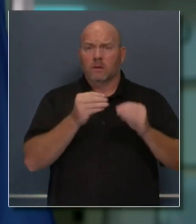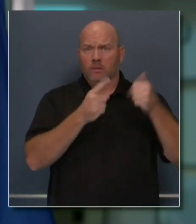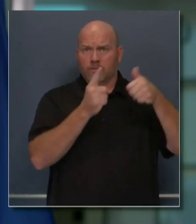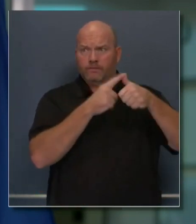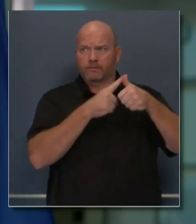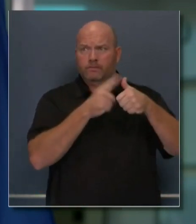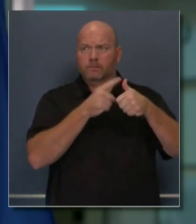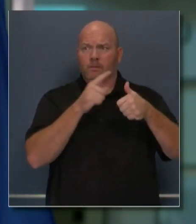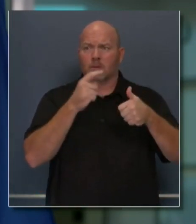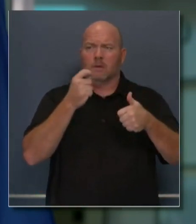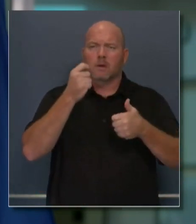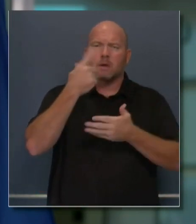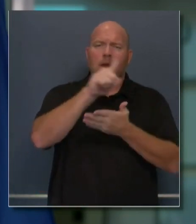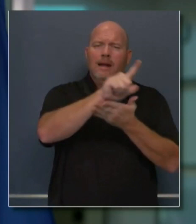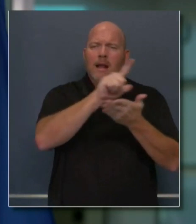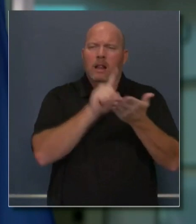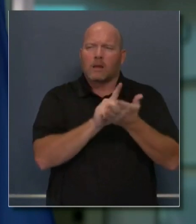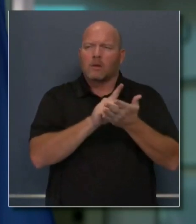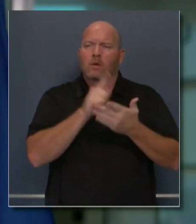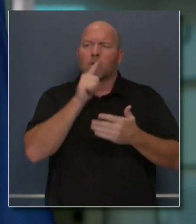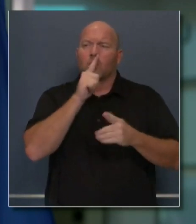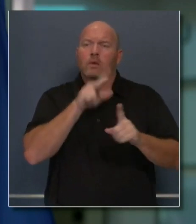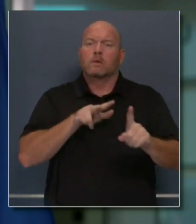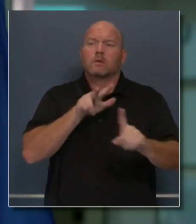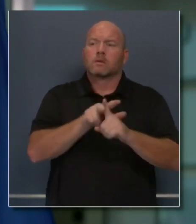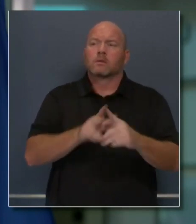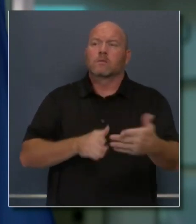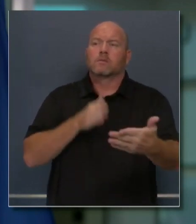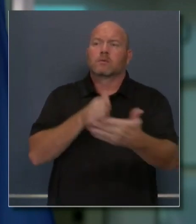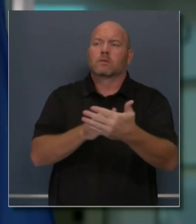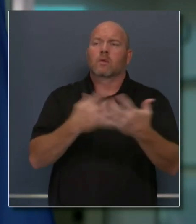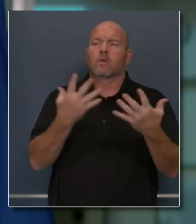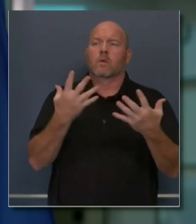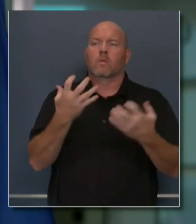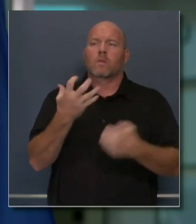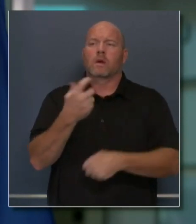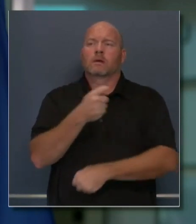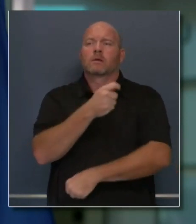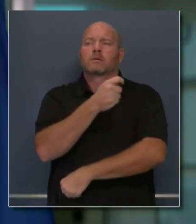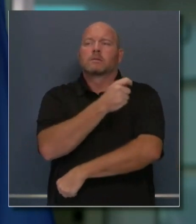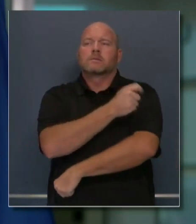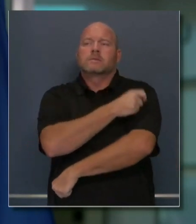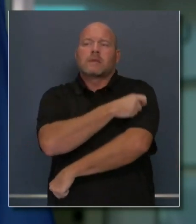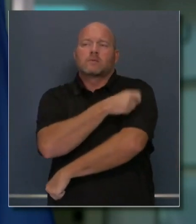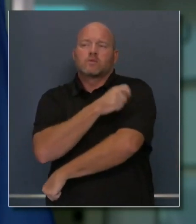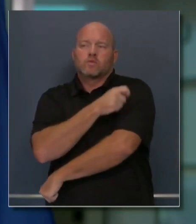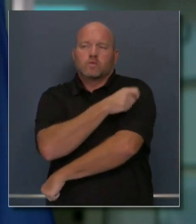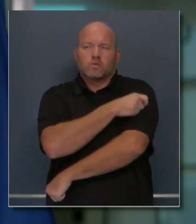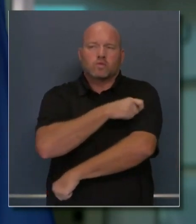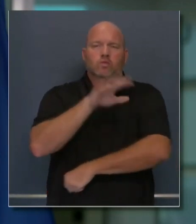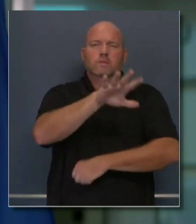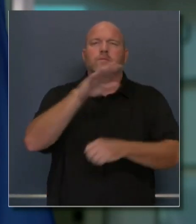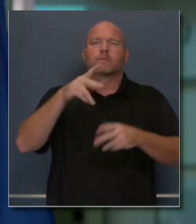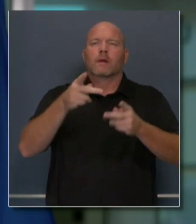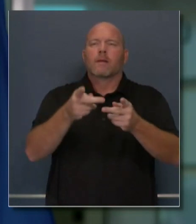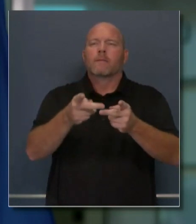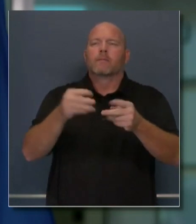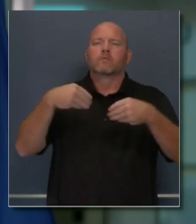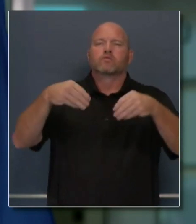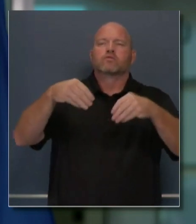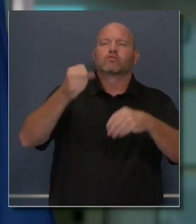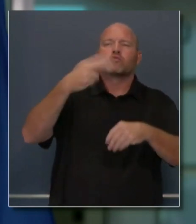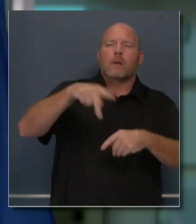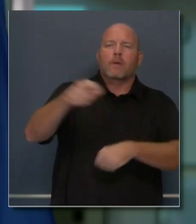some litigation that want to try to get some tattoo studios reopened in purple tier counties, that they have been informed